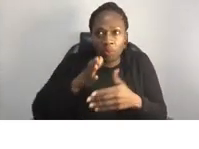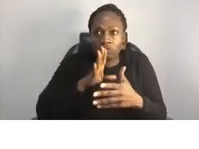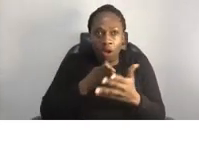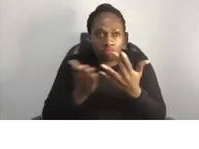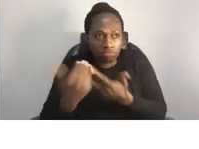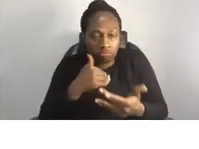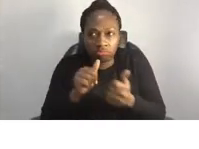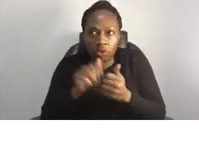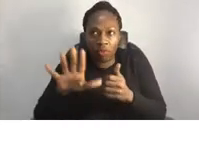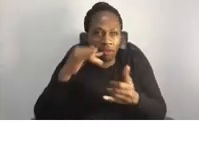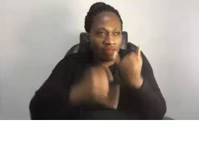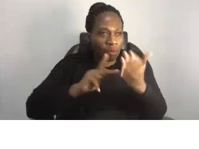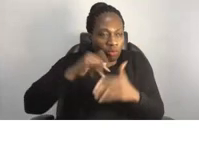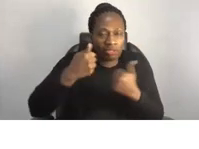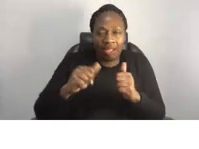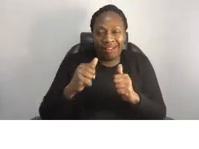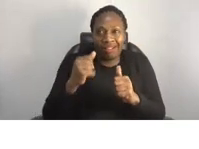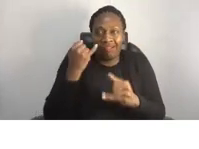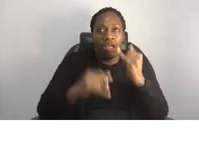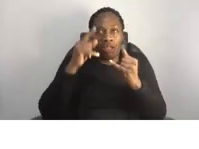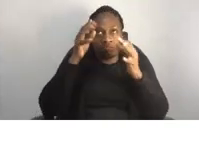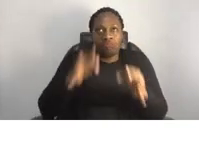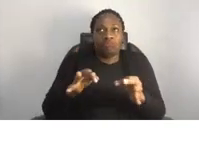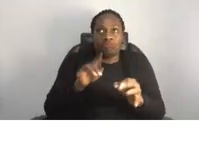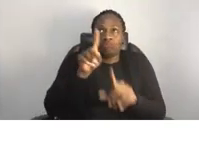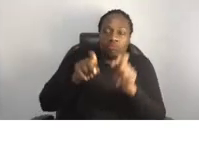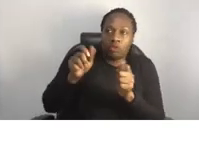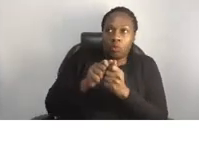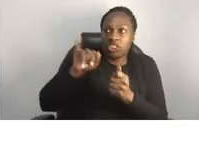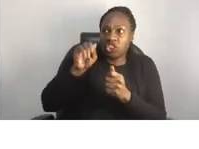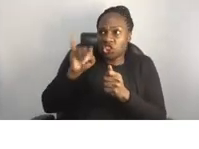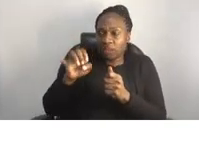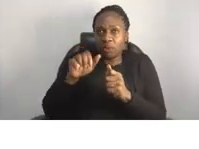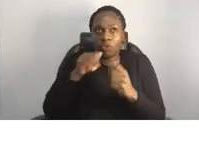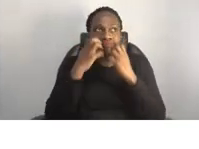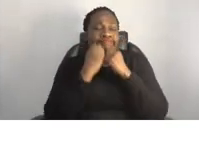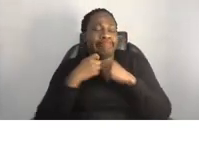final project or just any questions they had with Jamie, and some people really